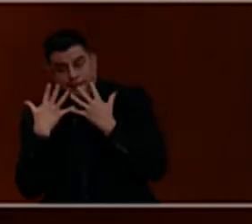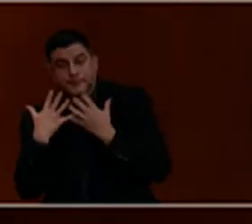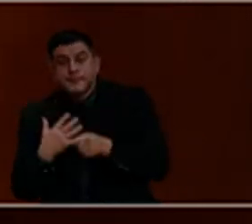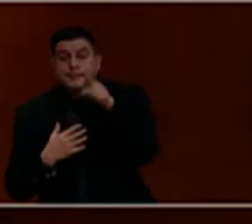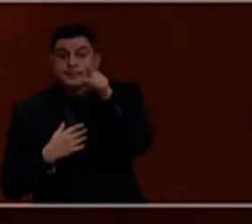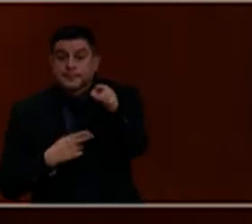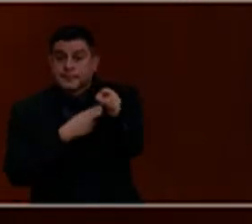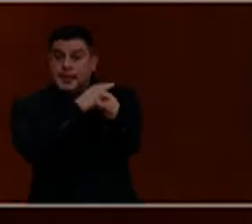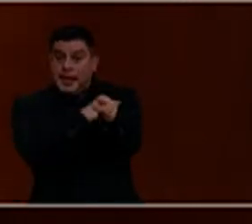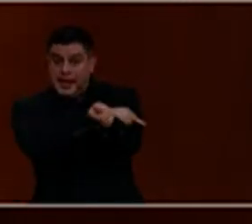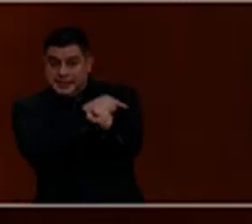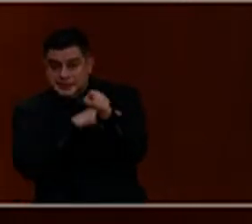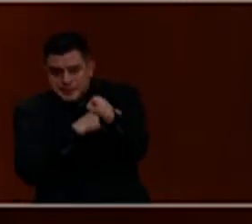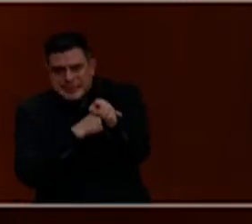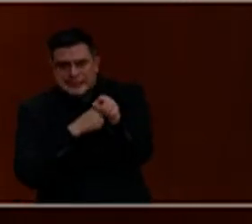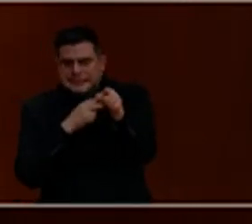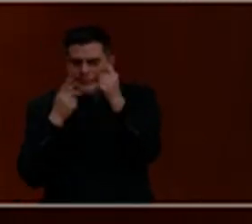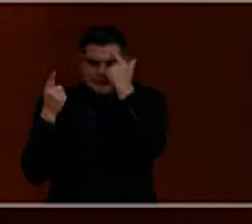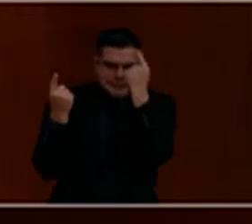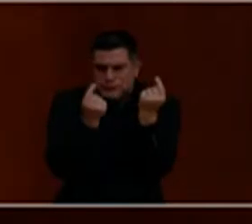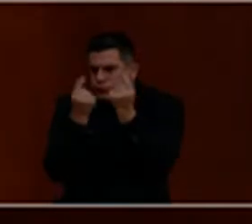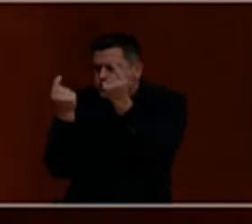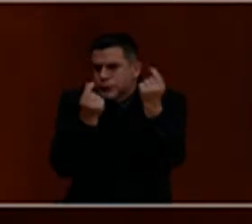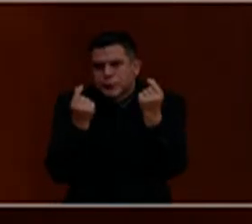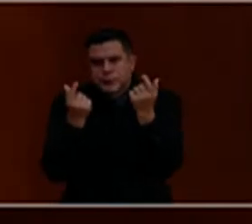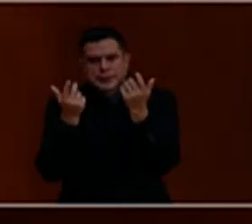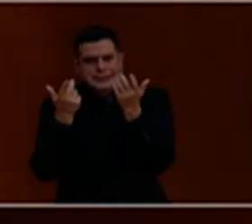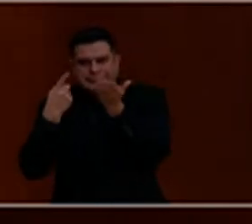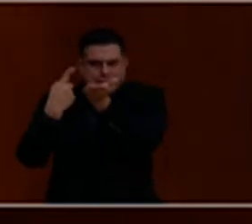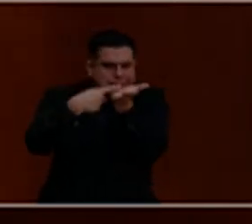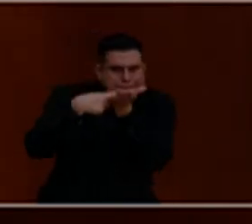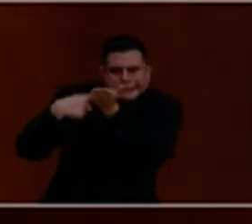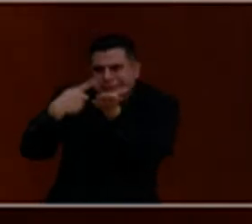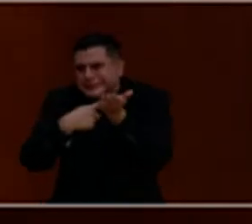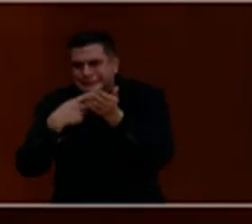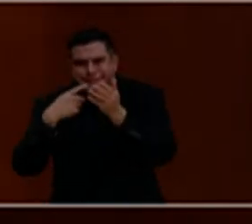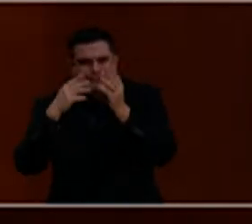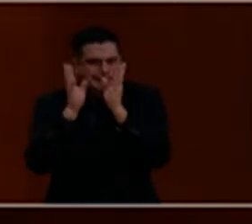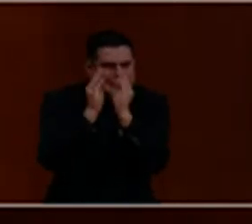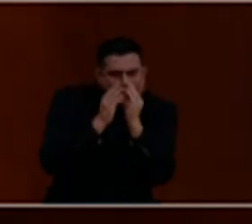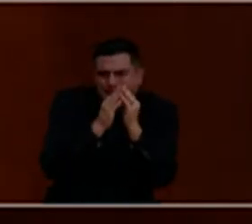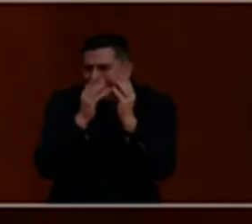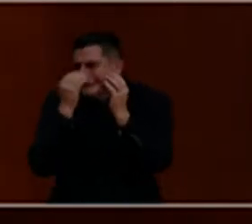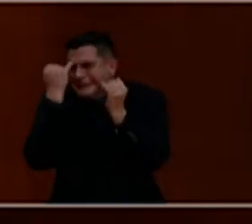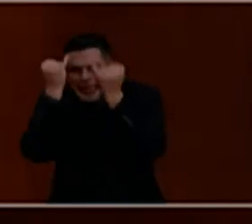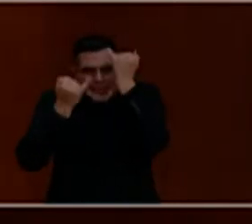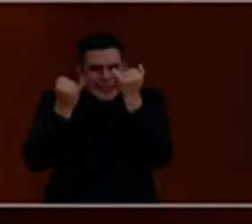so much hope, and hope is so important in your life. And